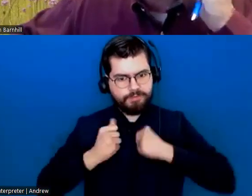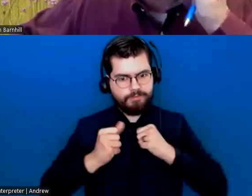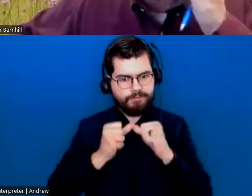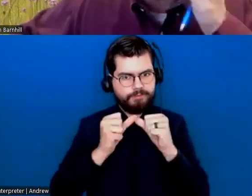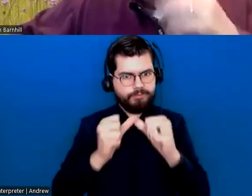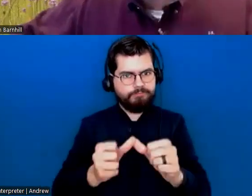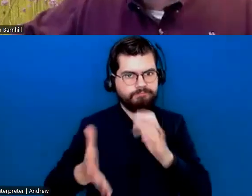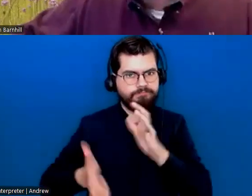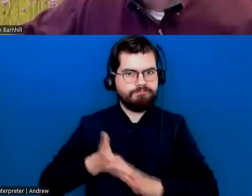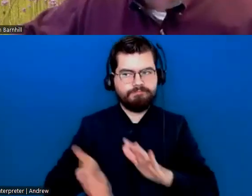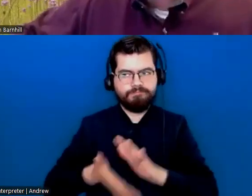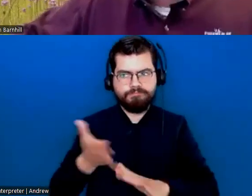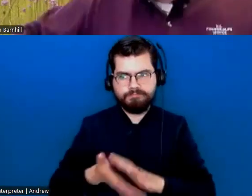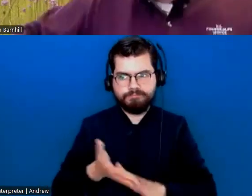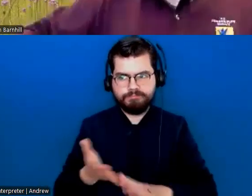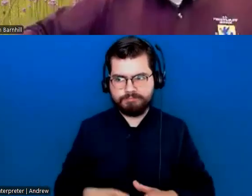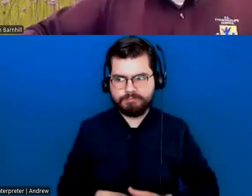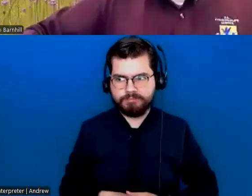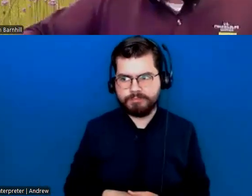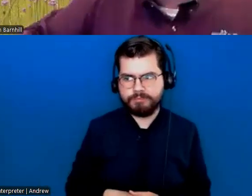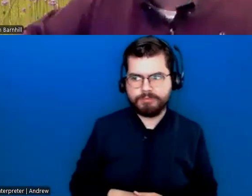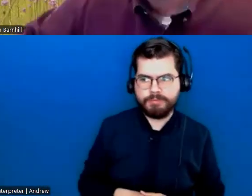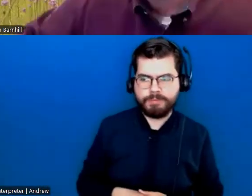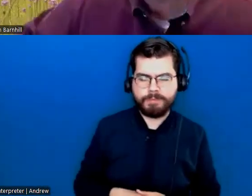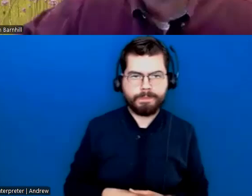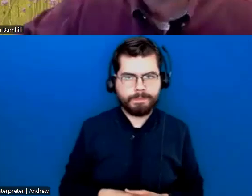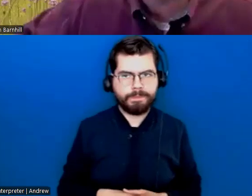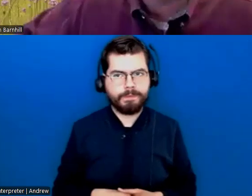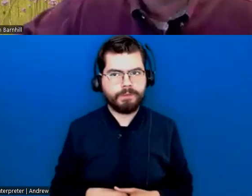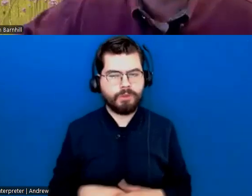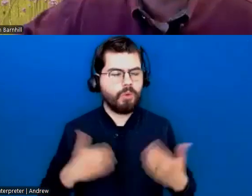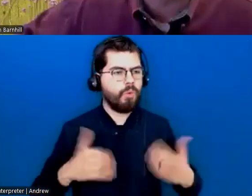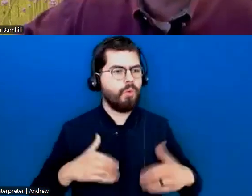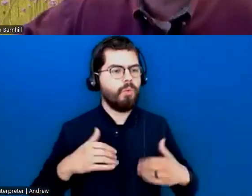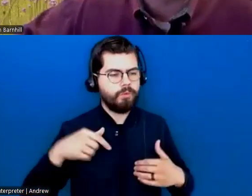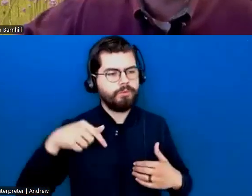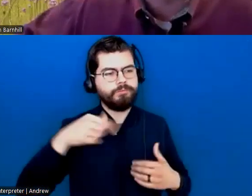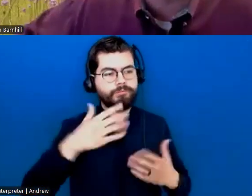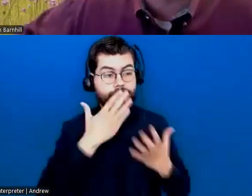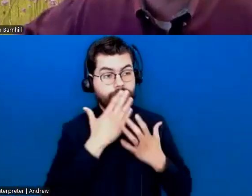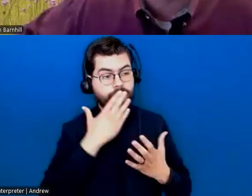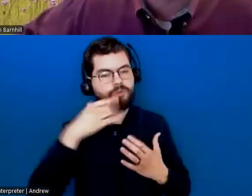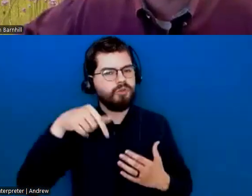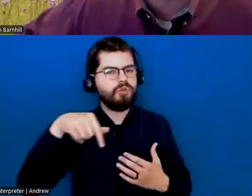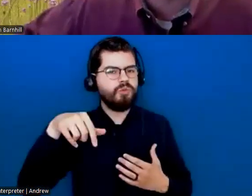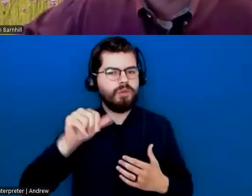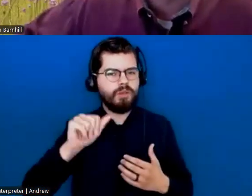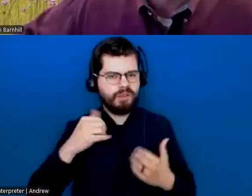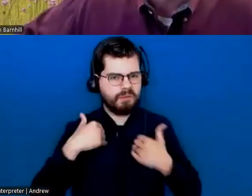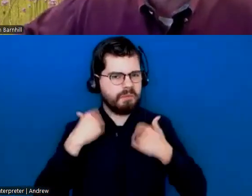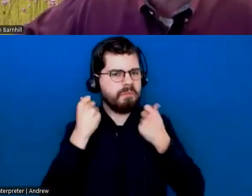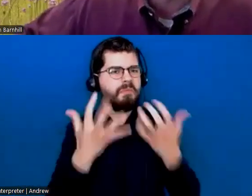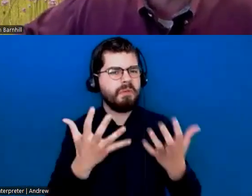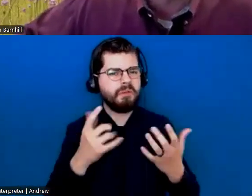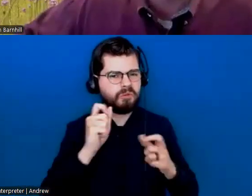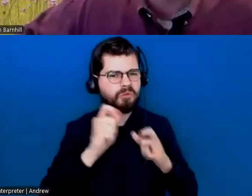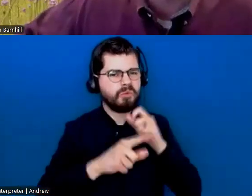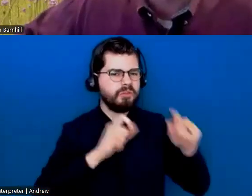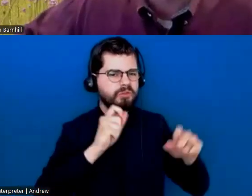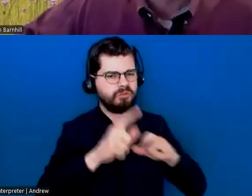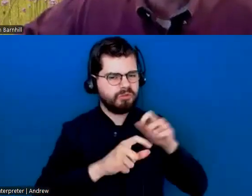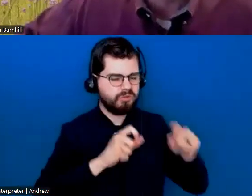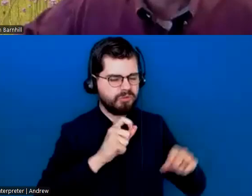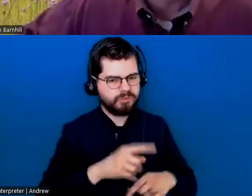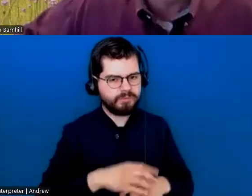Thank you. We have a tremendous number of questions already in the Q&A, so we're going to pause here. I'm going to turn it over to Lindsay